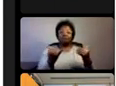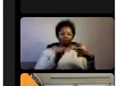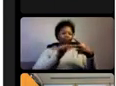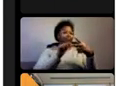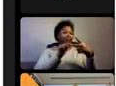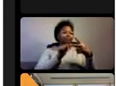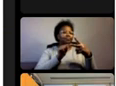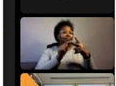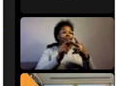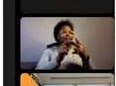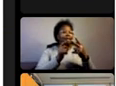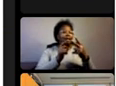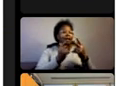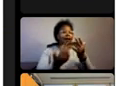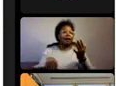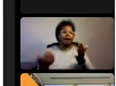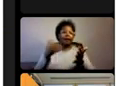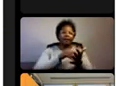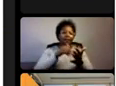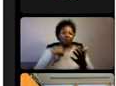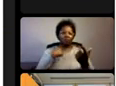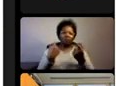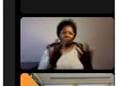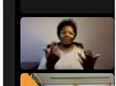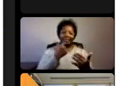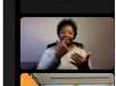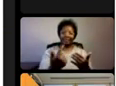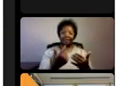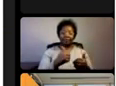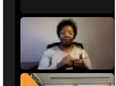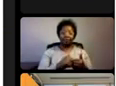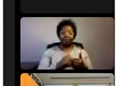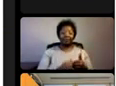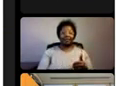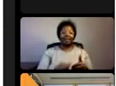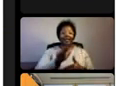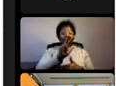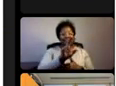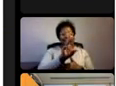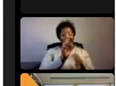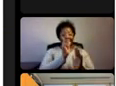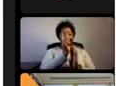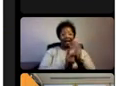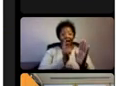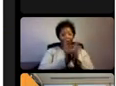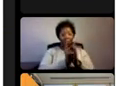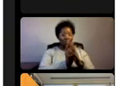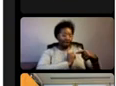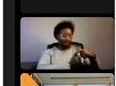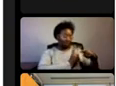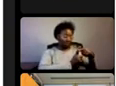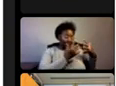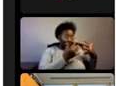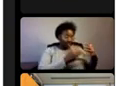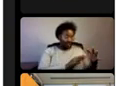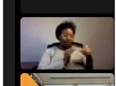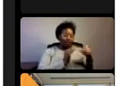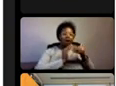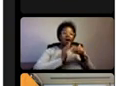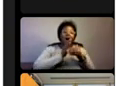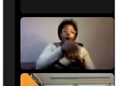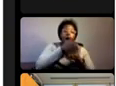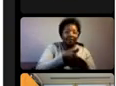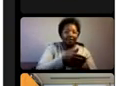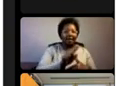also introduced people test 36 hours after, right? And that after is if someone got missed, they can